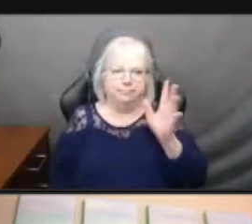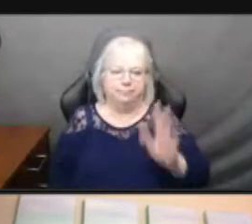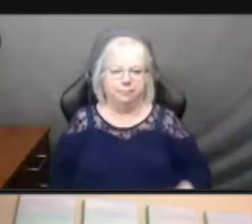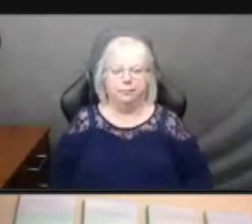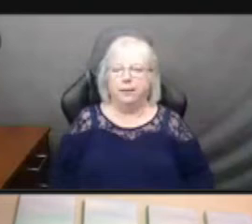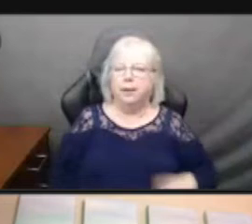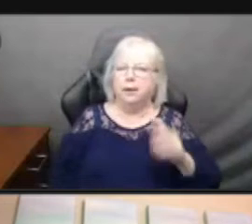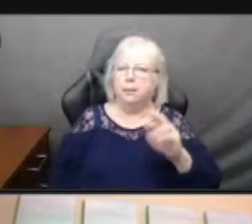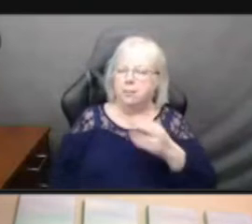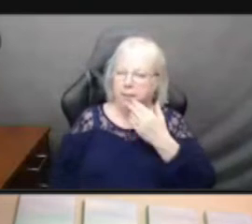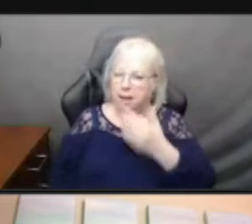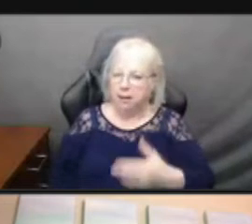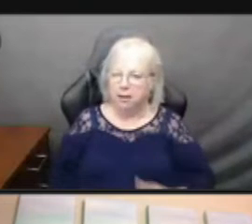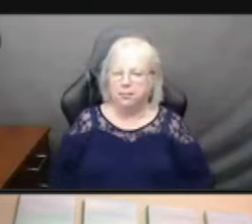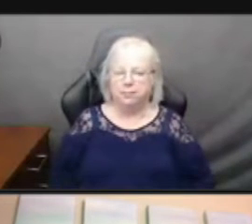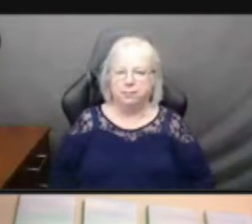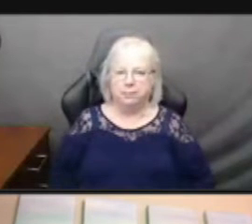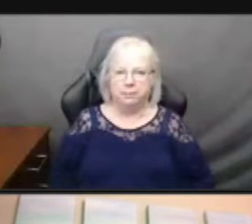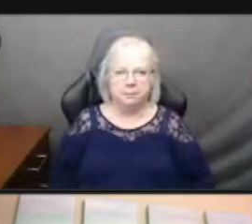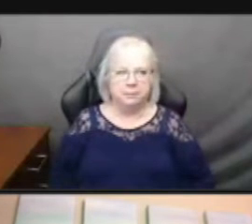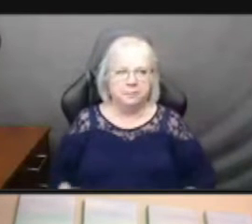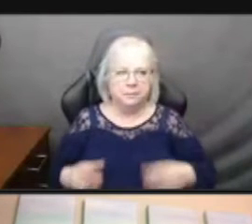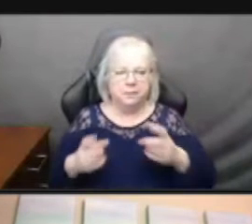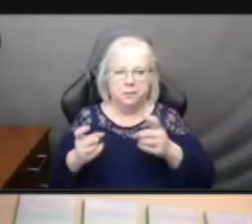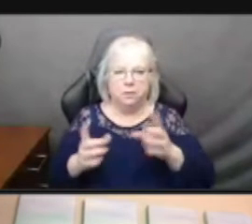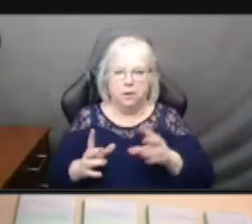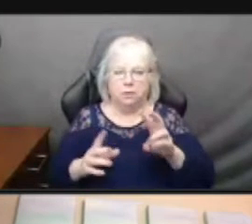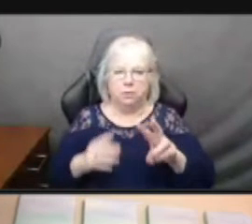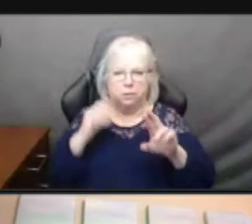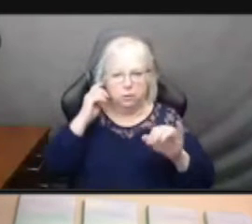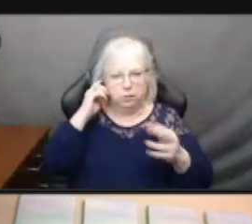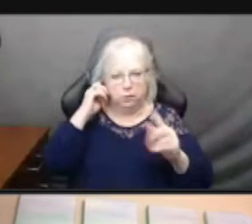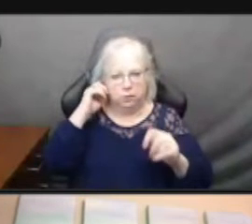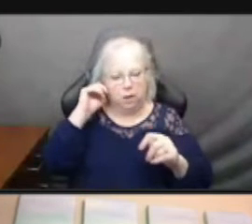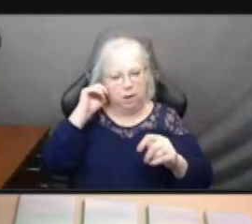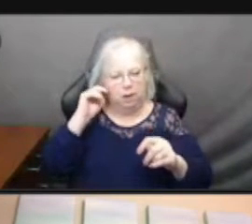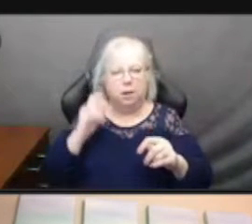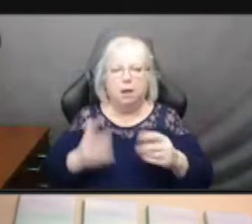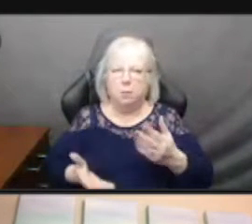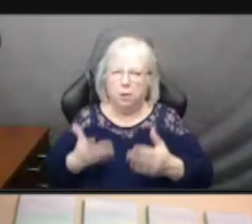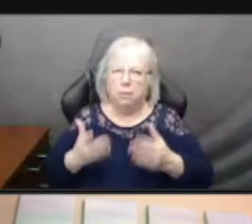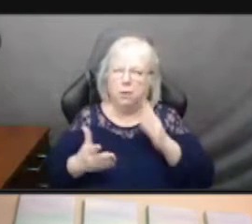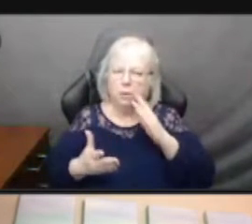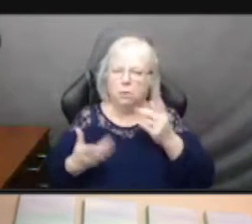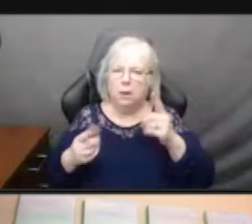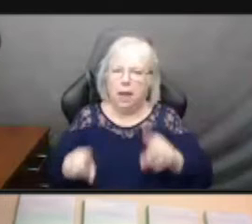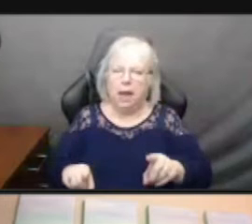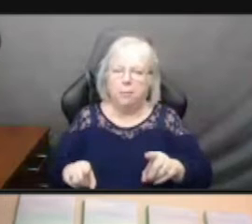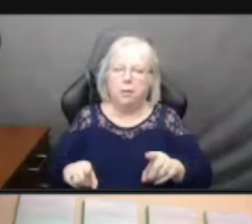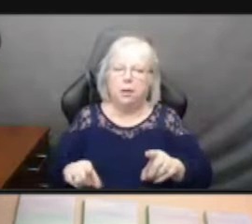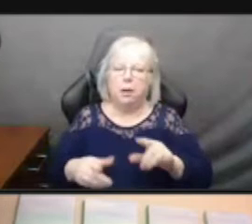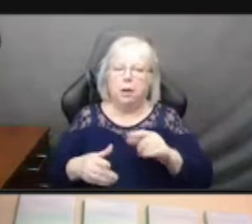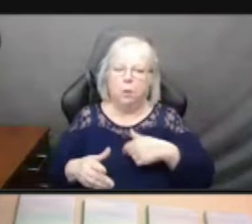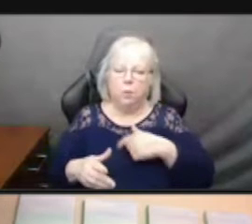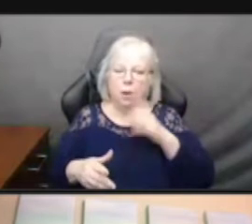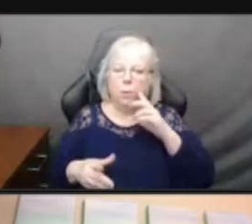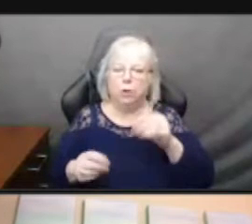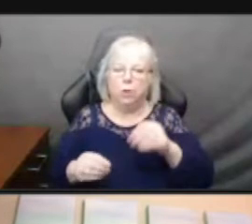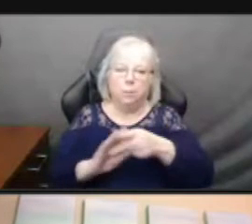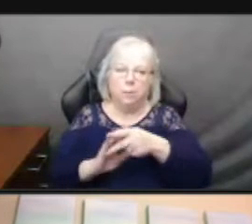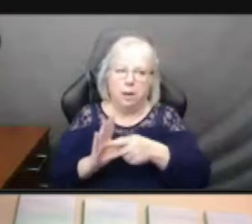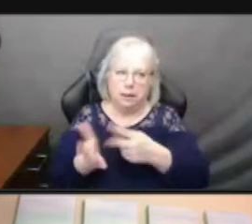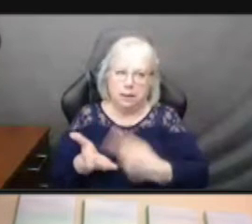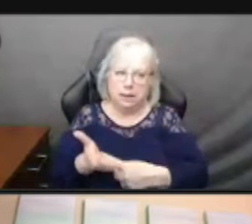Thank you. Director Wright, what most likely will happen at a point certain, we will do a policy